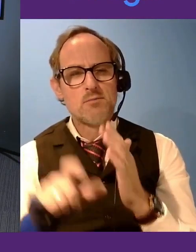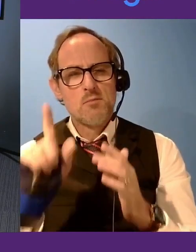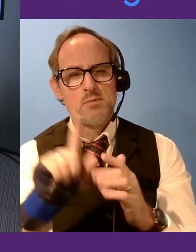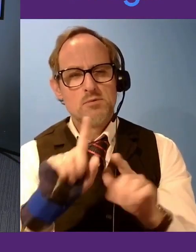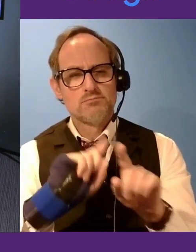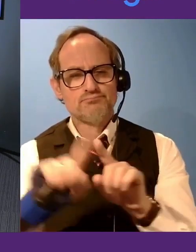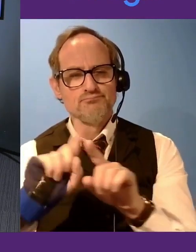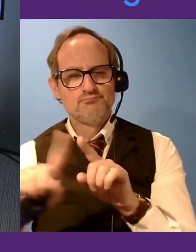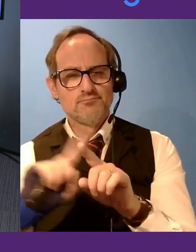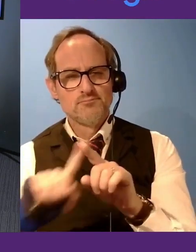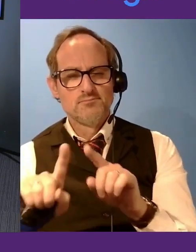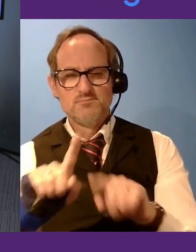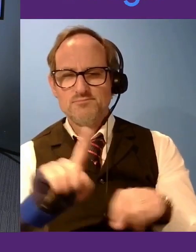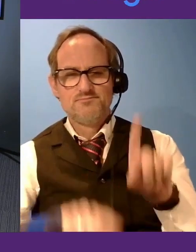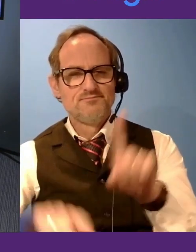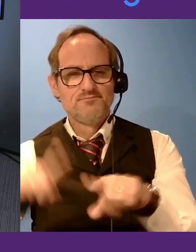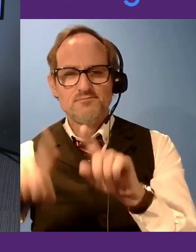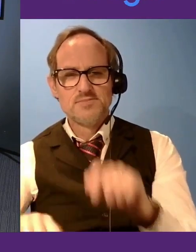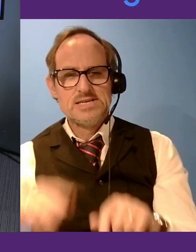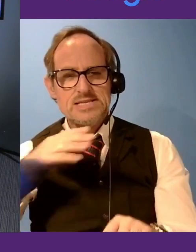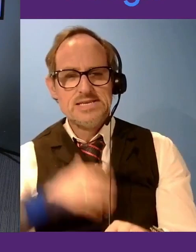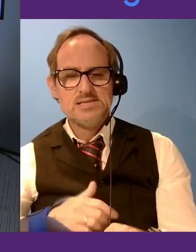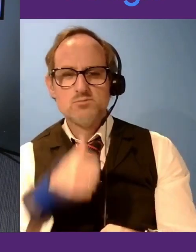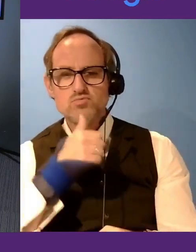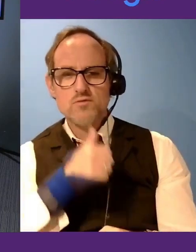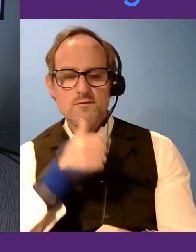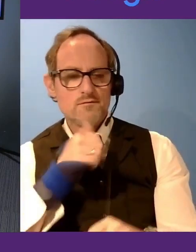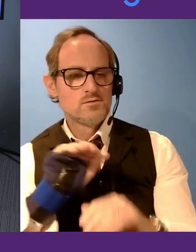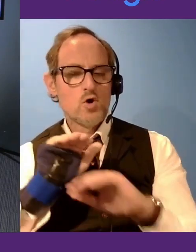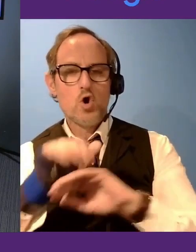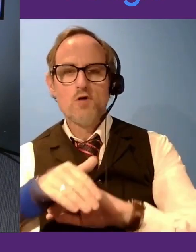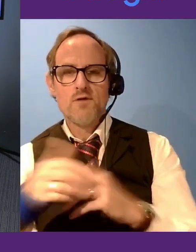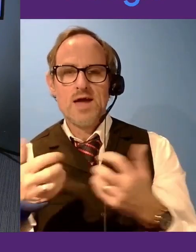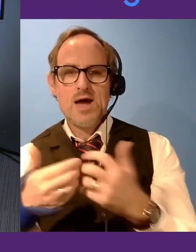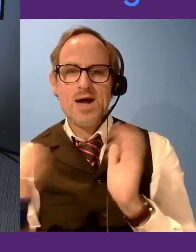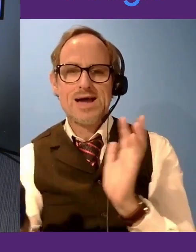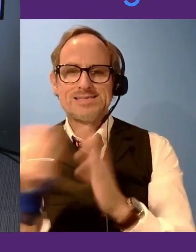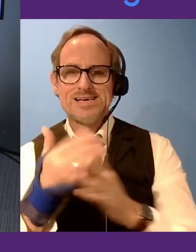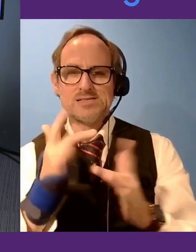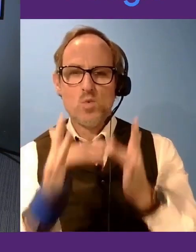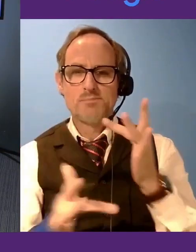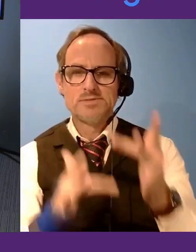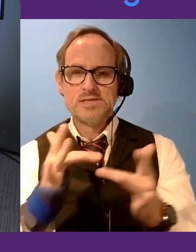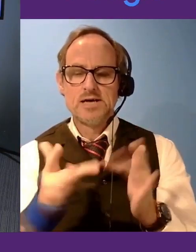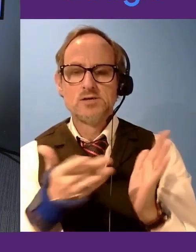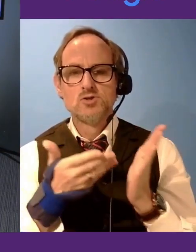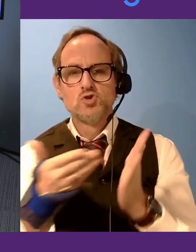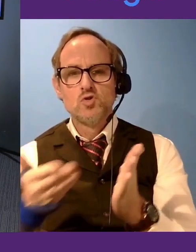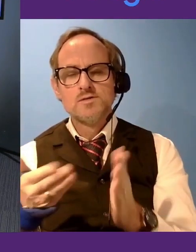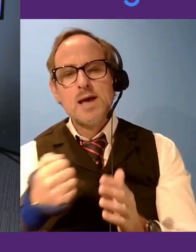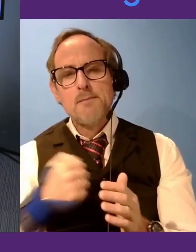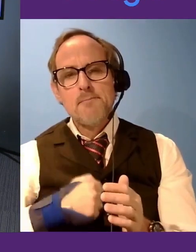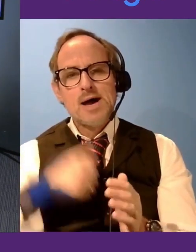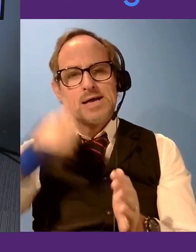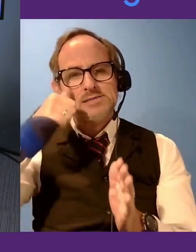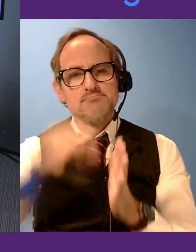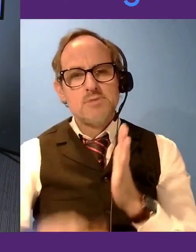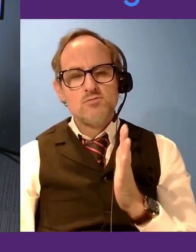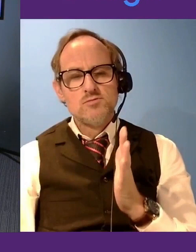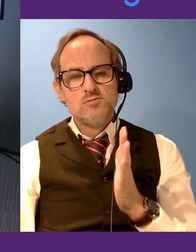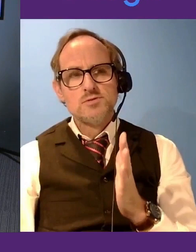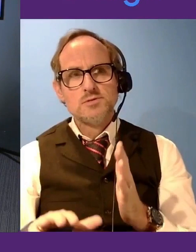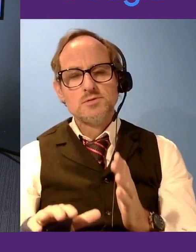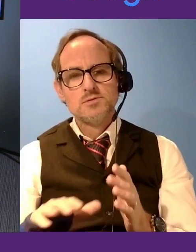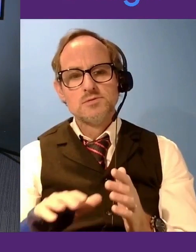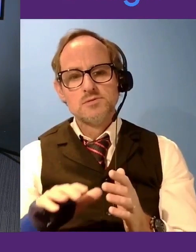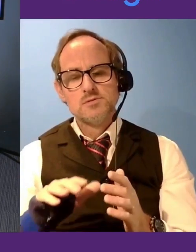of how they access your website or service, I found that certainly more cases where when we're